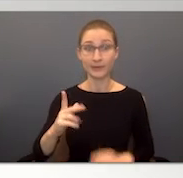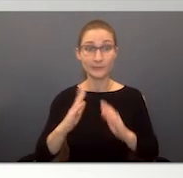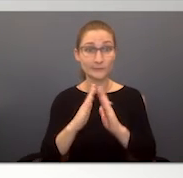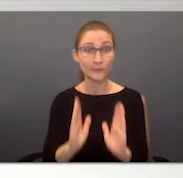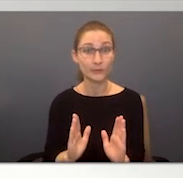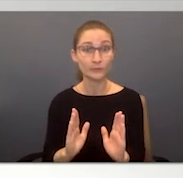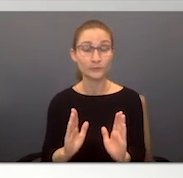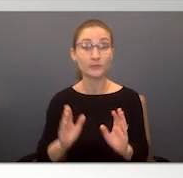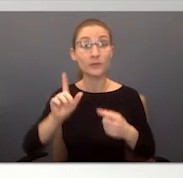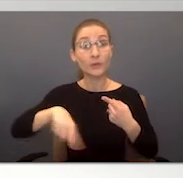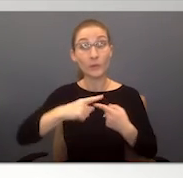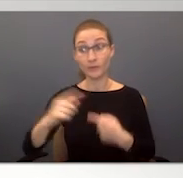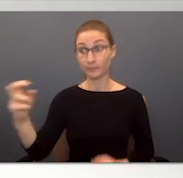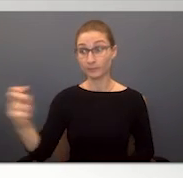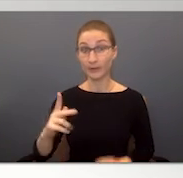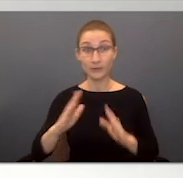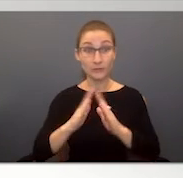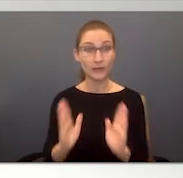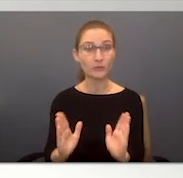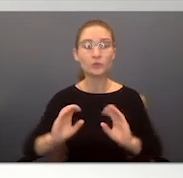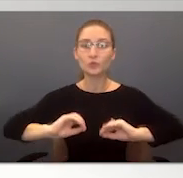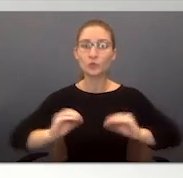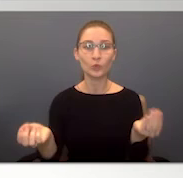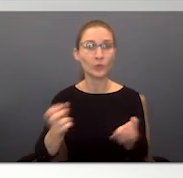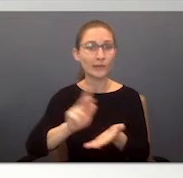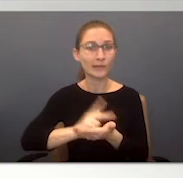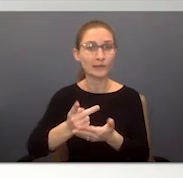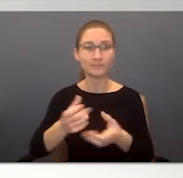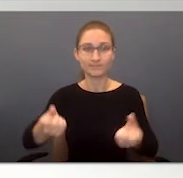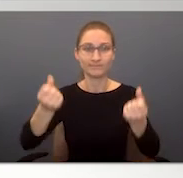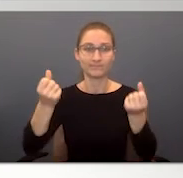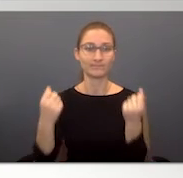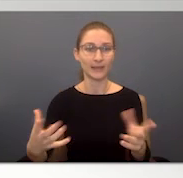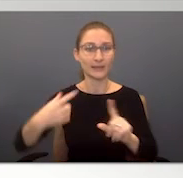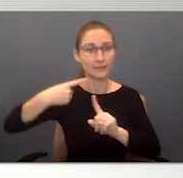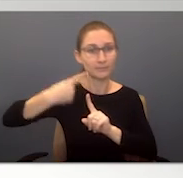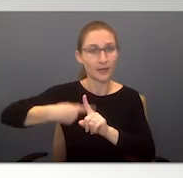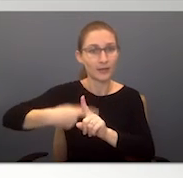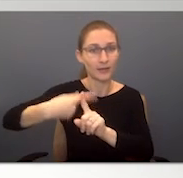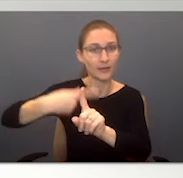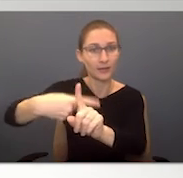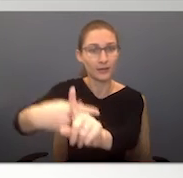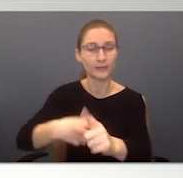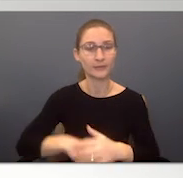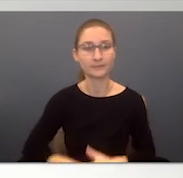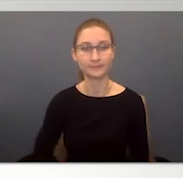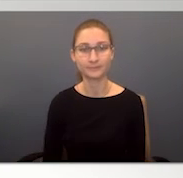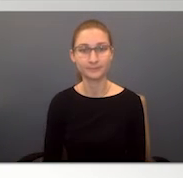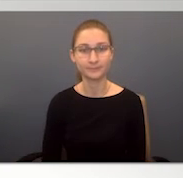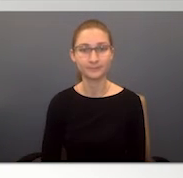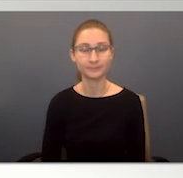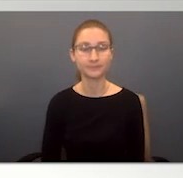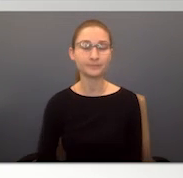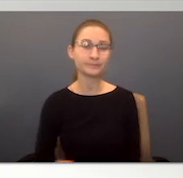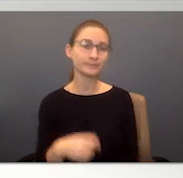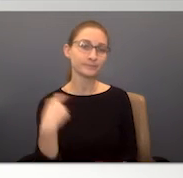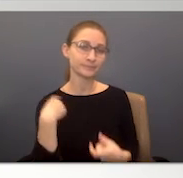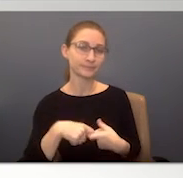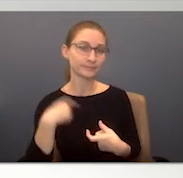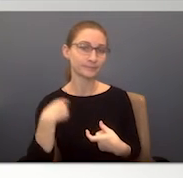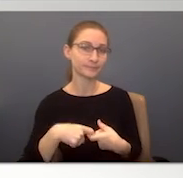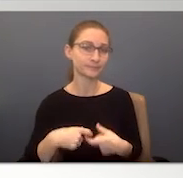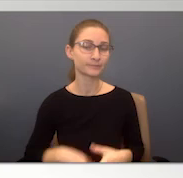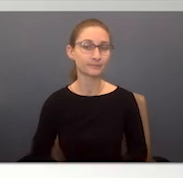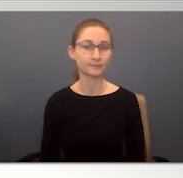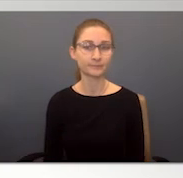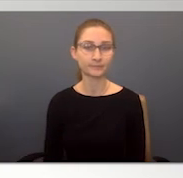en el momento, y le puse ahí en el momento, pero lo tenemos que hacer ahora, pensarlo ahora, para